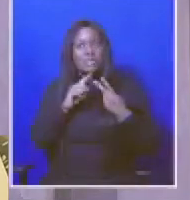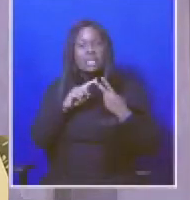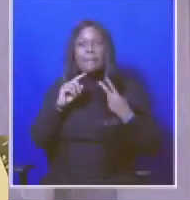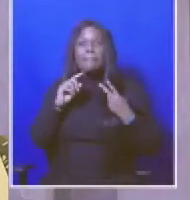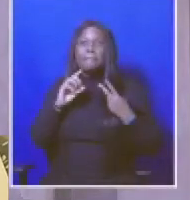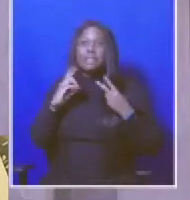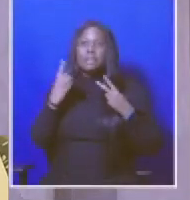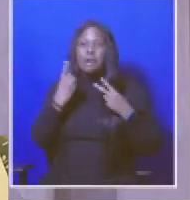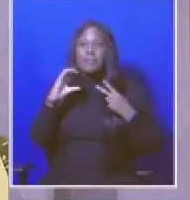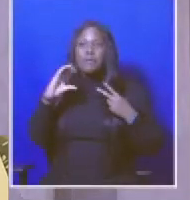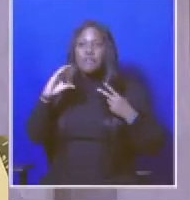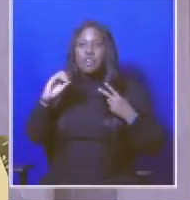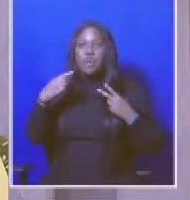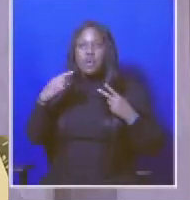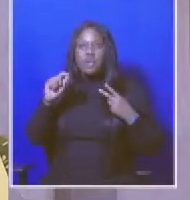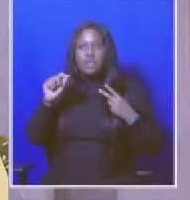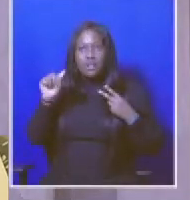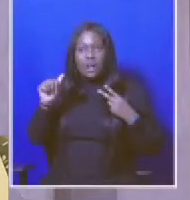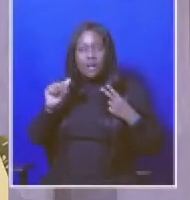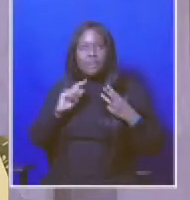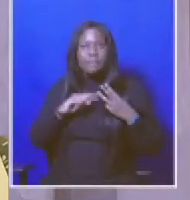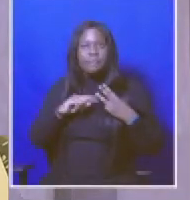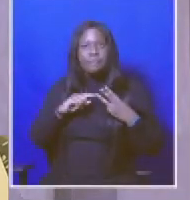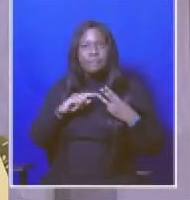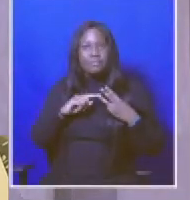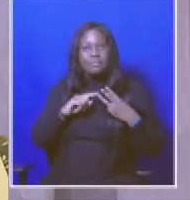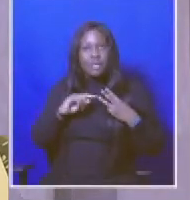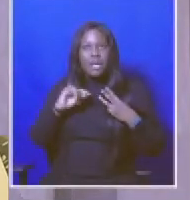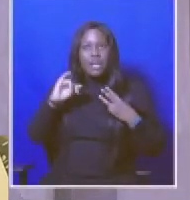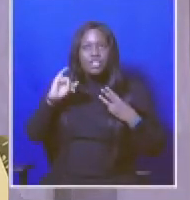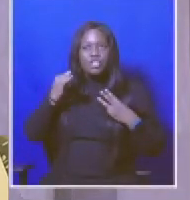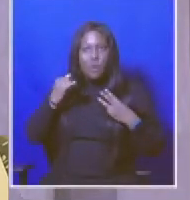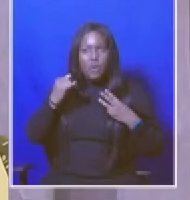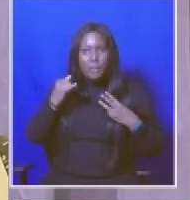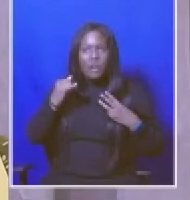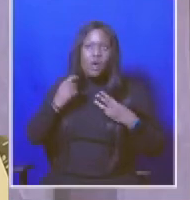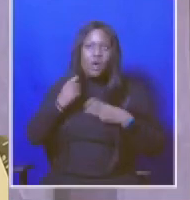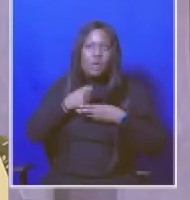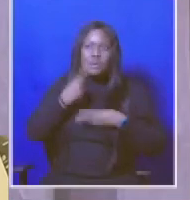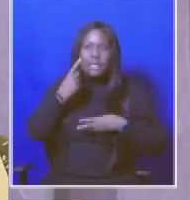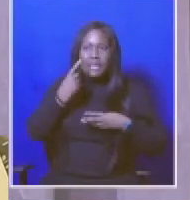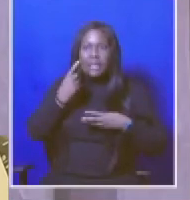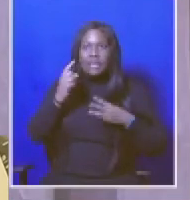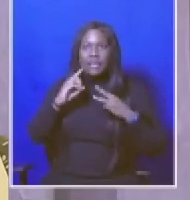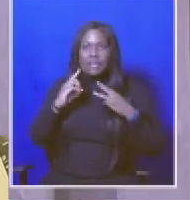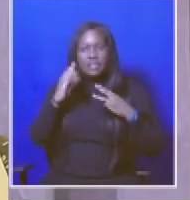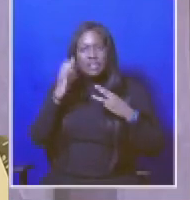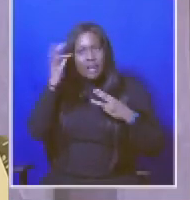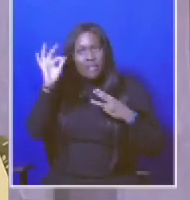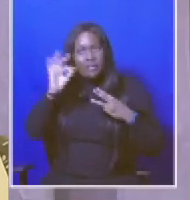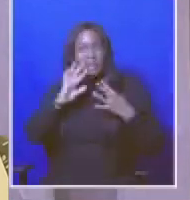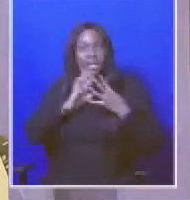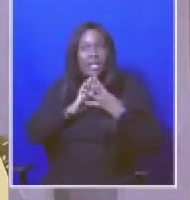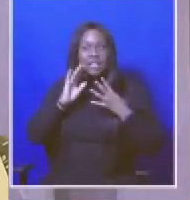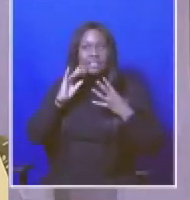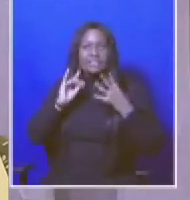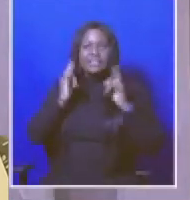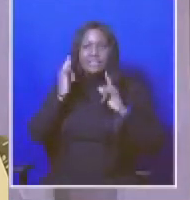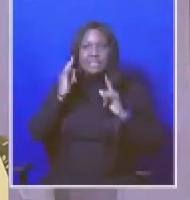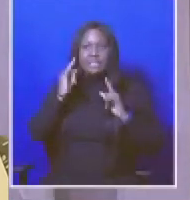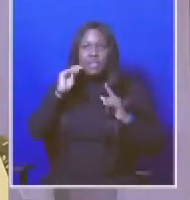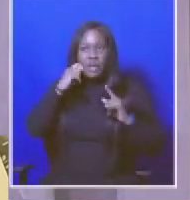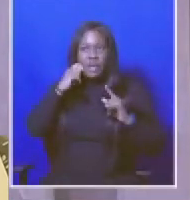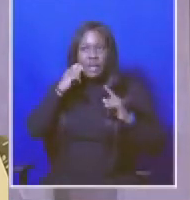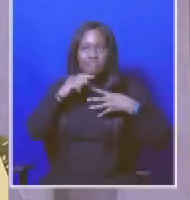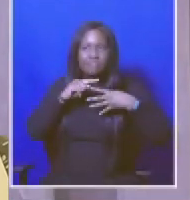Gauteng government, together with the city of Tshwane, have begun collaborating on a larger scale to revamp and expand